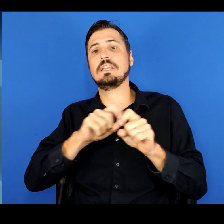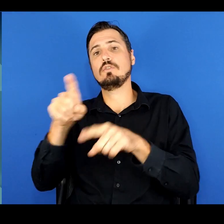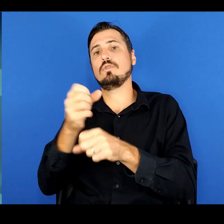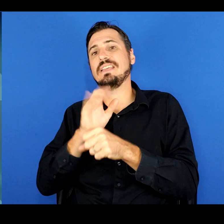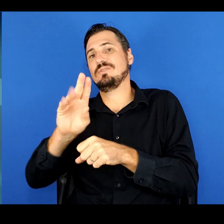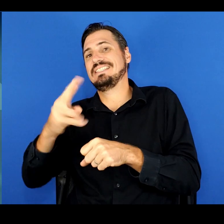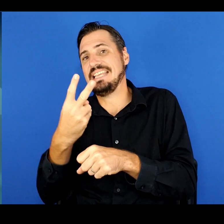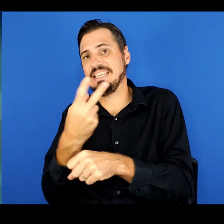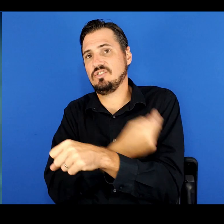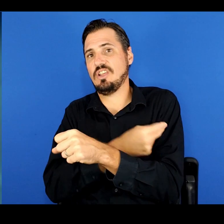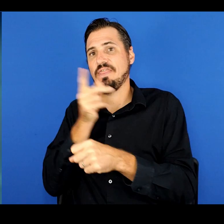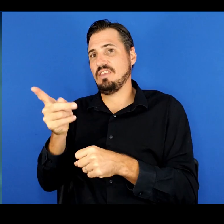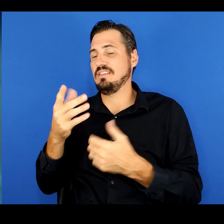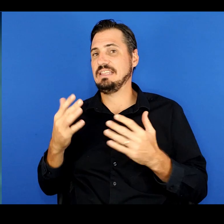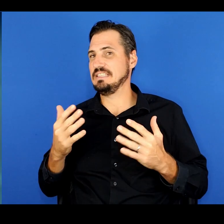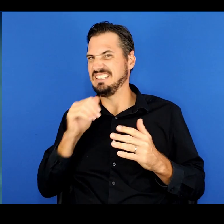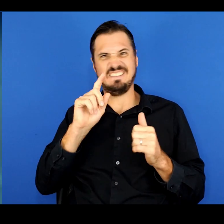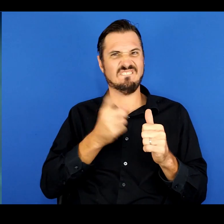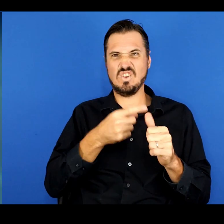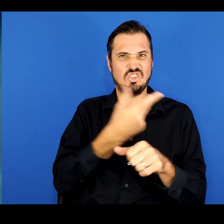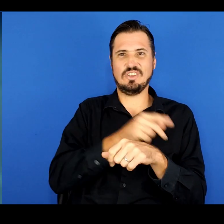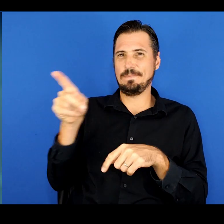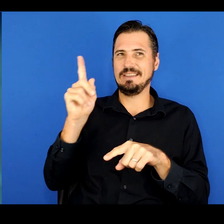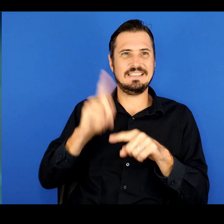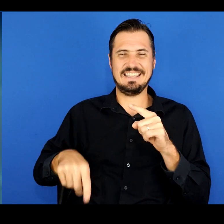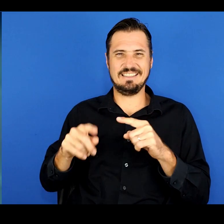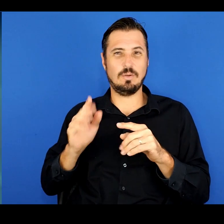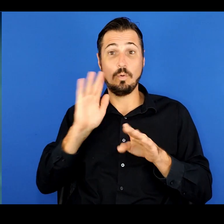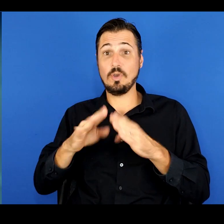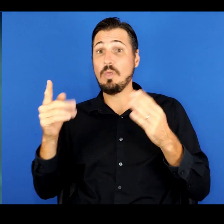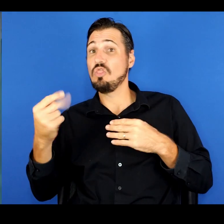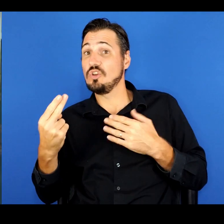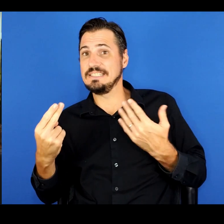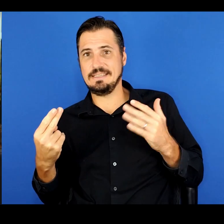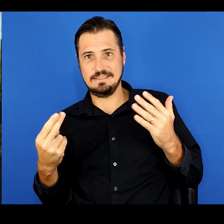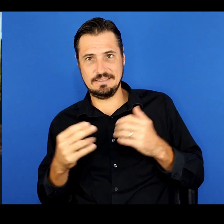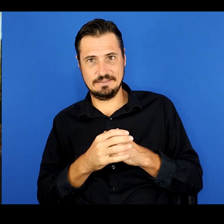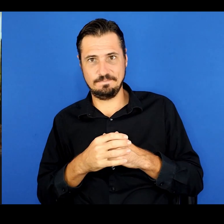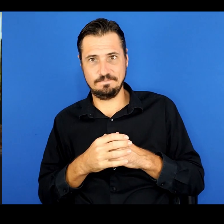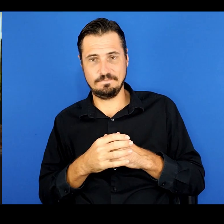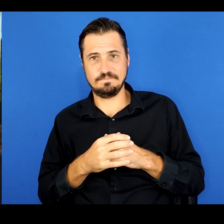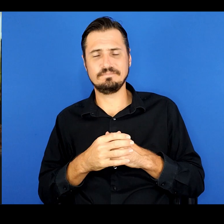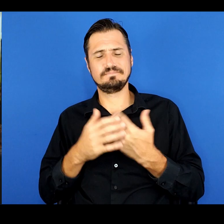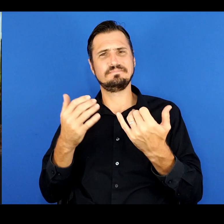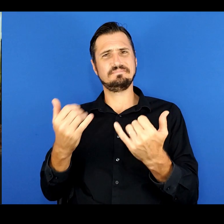only, 1 day a week on Thursdays. Reducing vaccination efforts at the Health Department